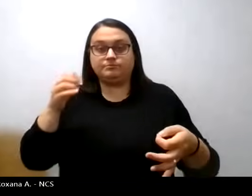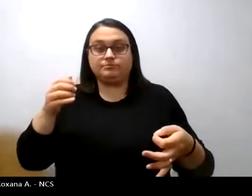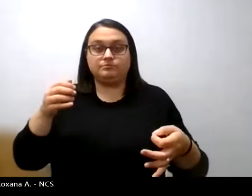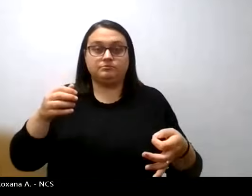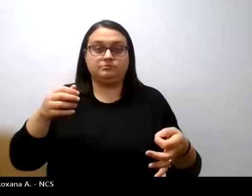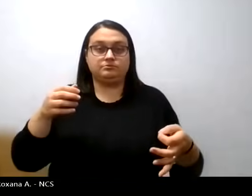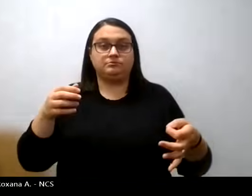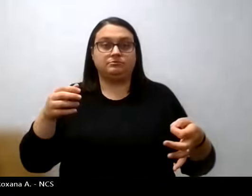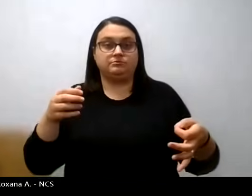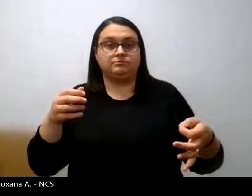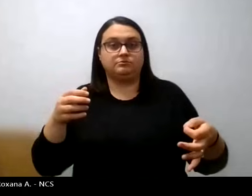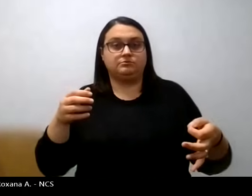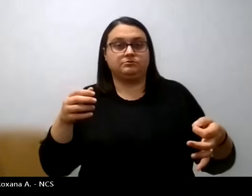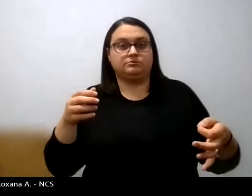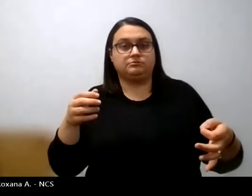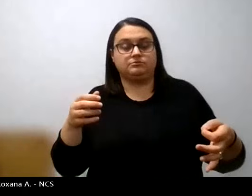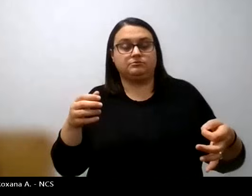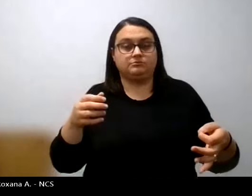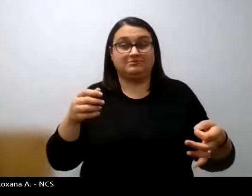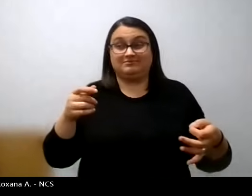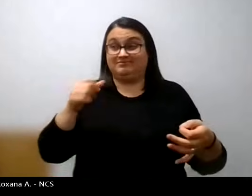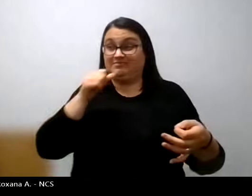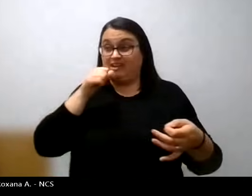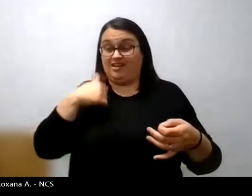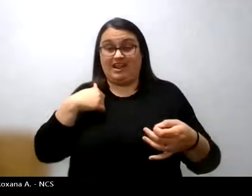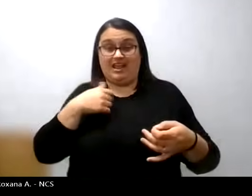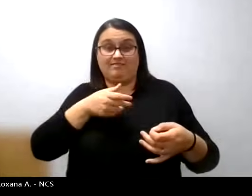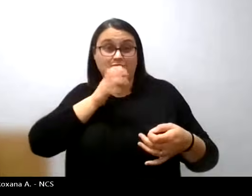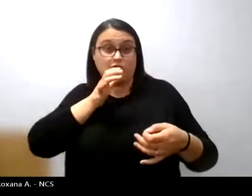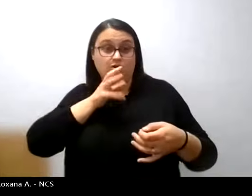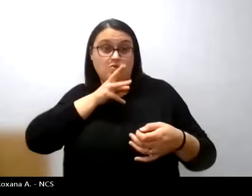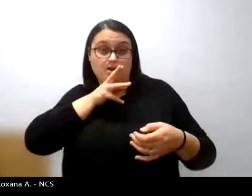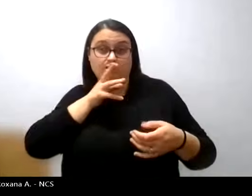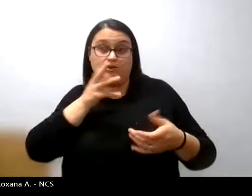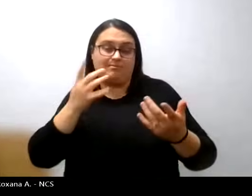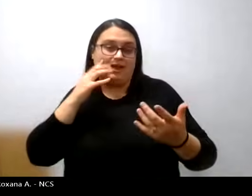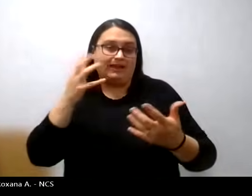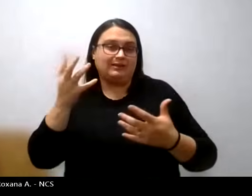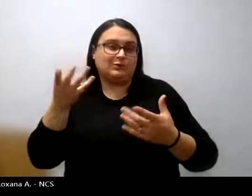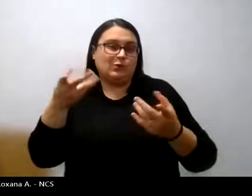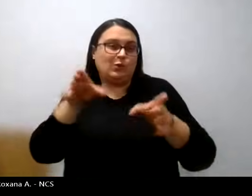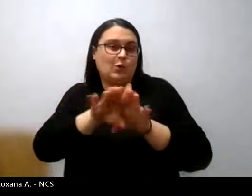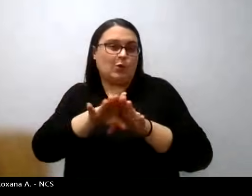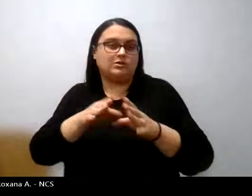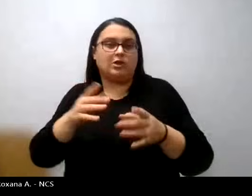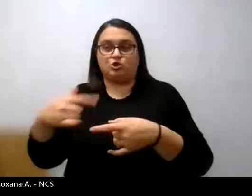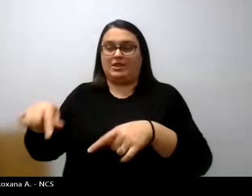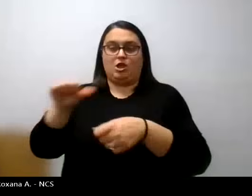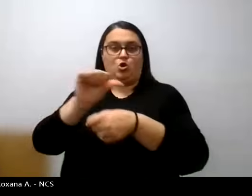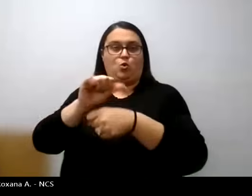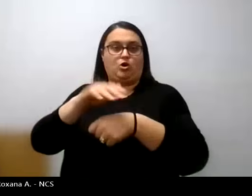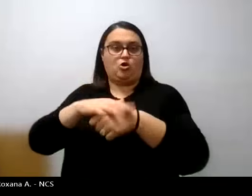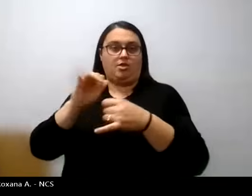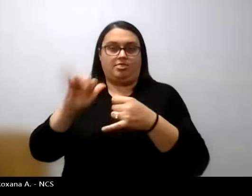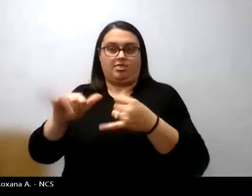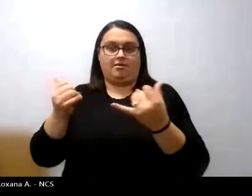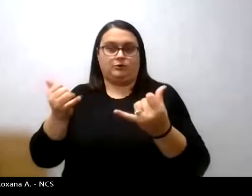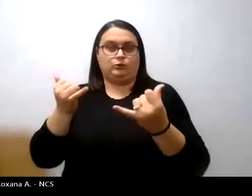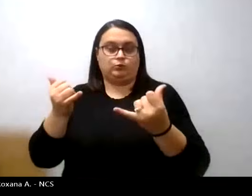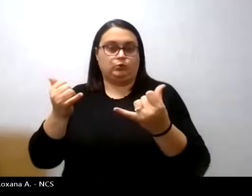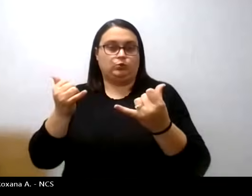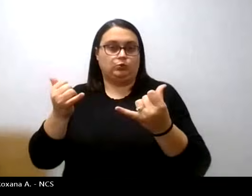that not having drinkable water is enough of an issue, they may end up closing. So they're working on that today, and